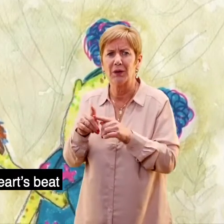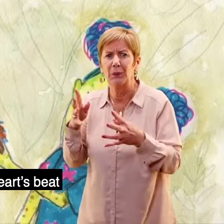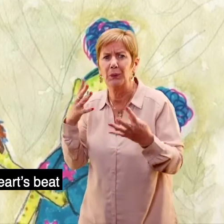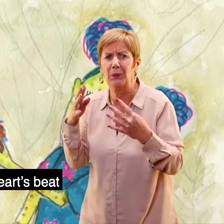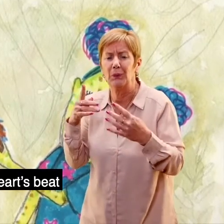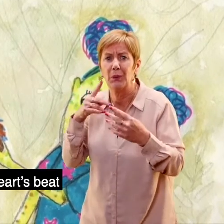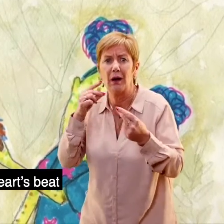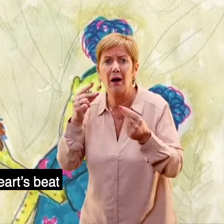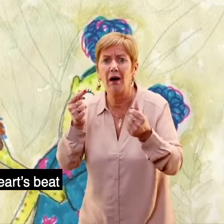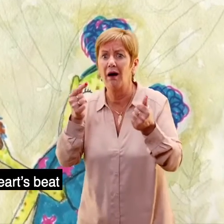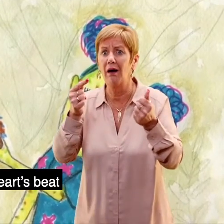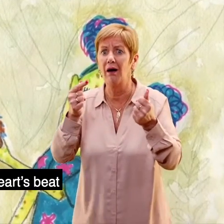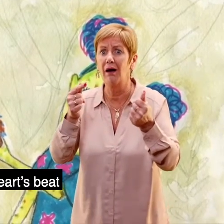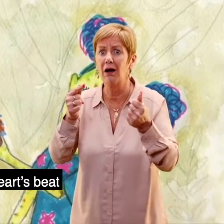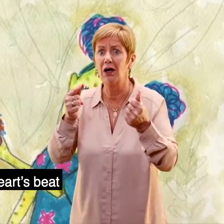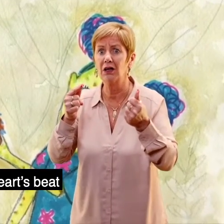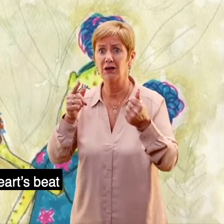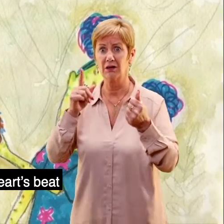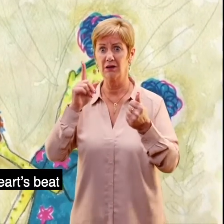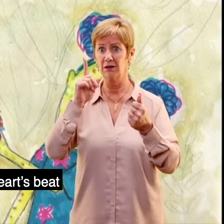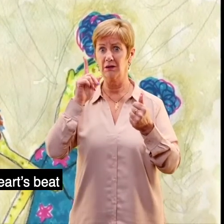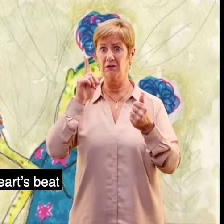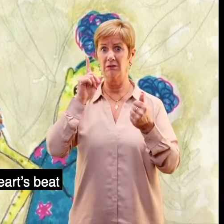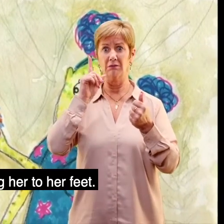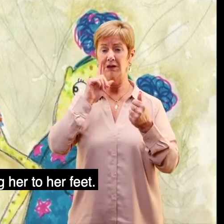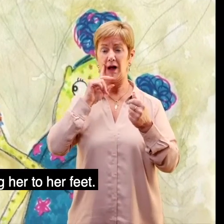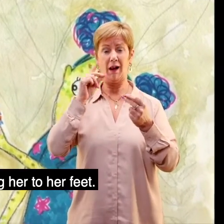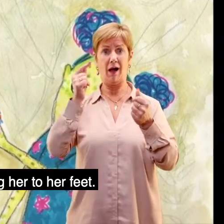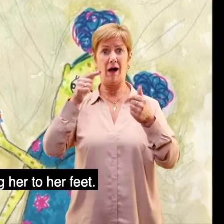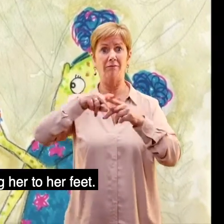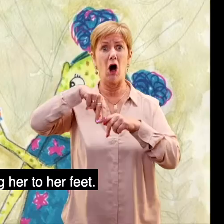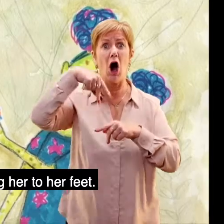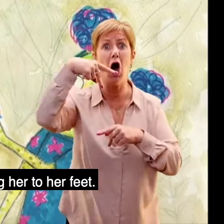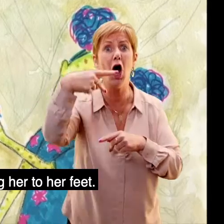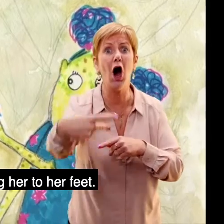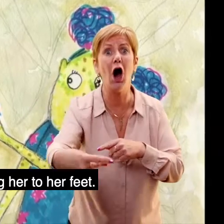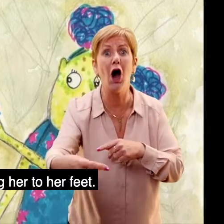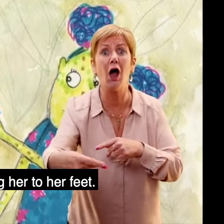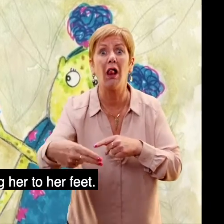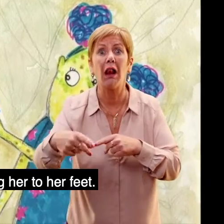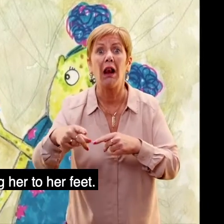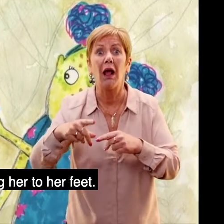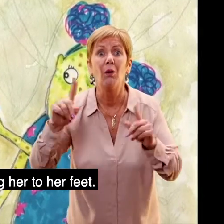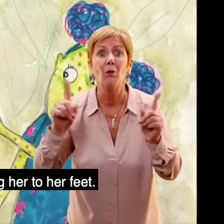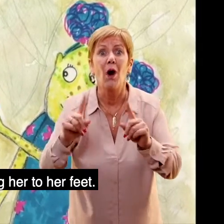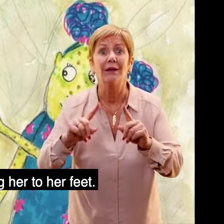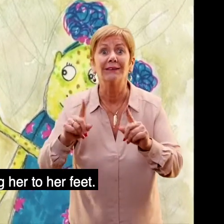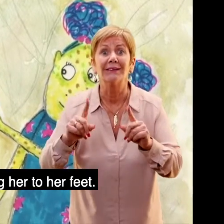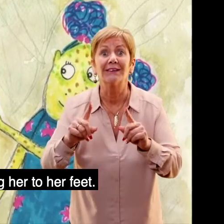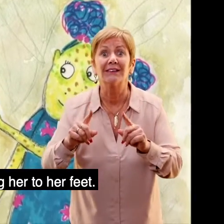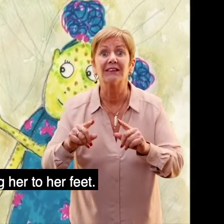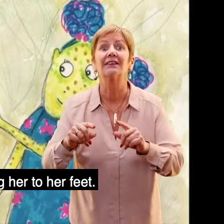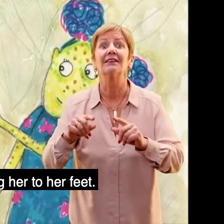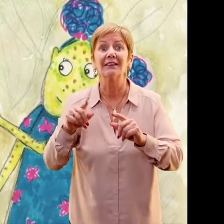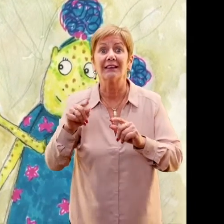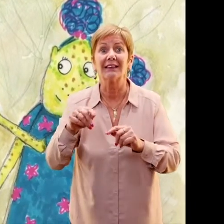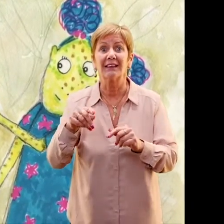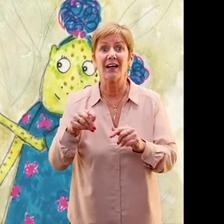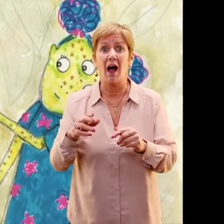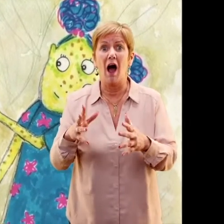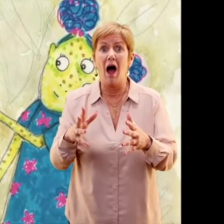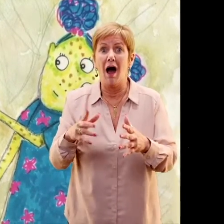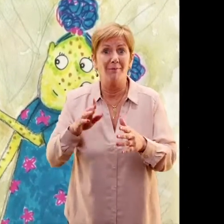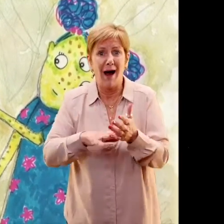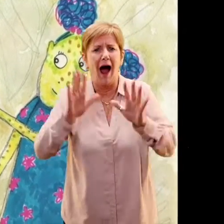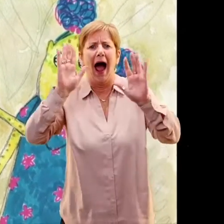flash, despite her heart's beat, she was standing beside her, helping her to her feet.